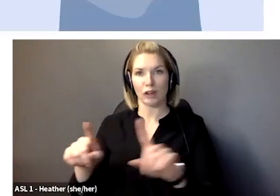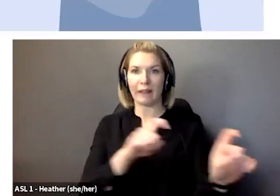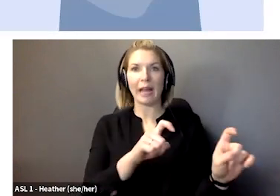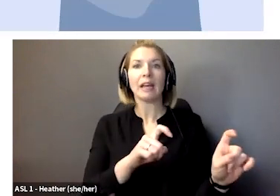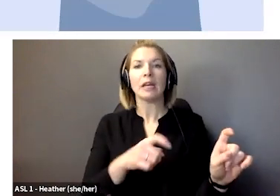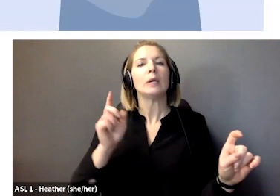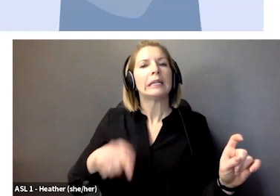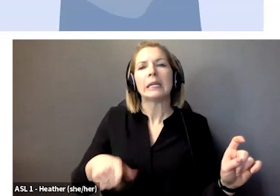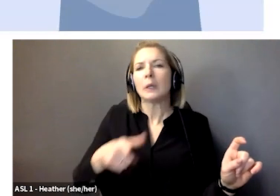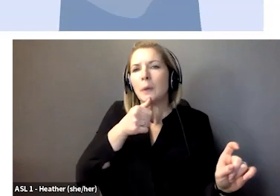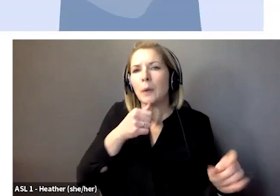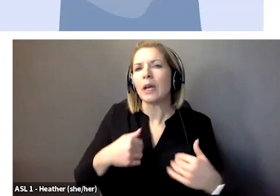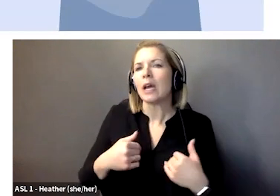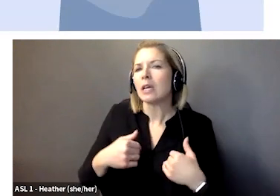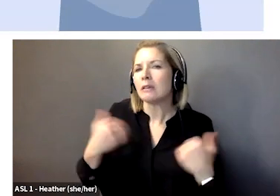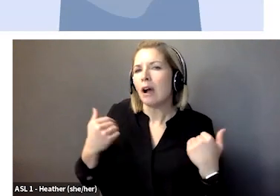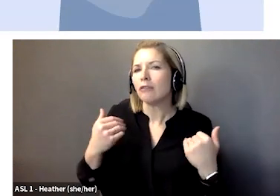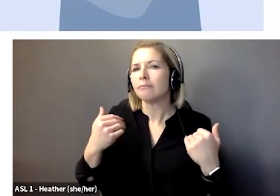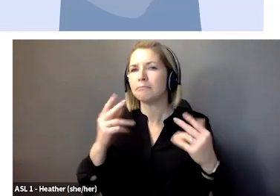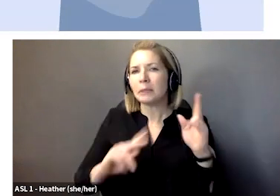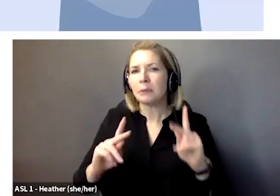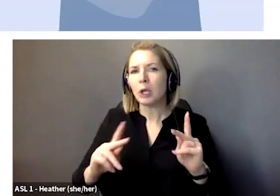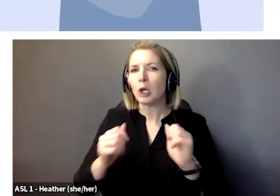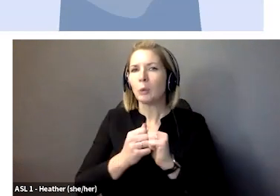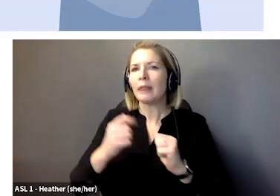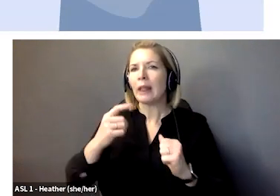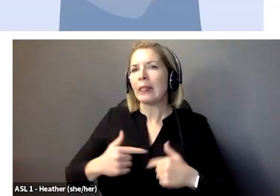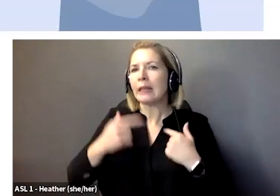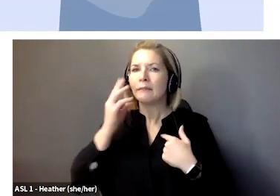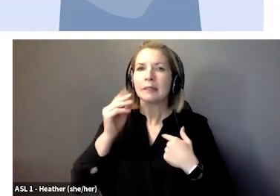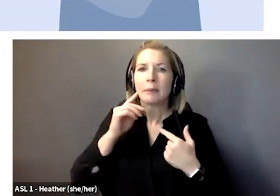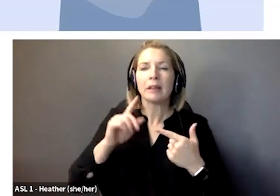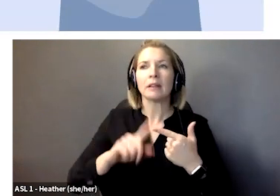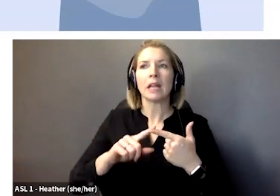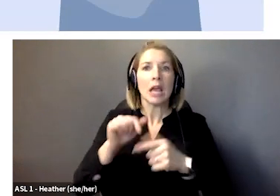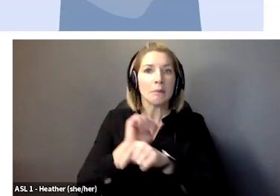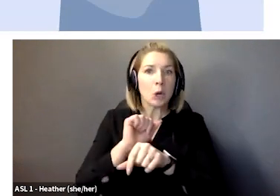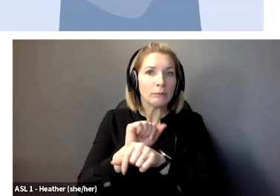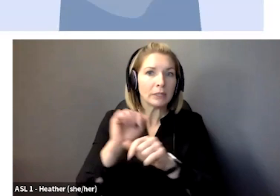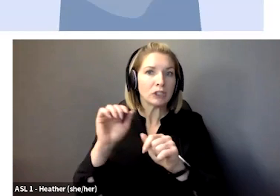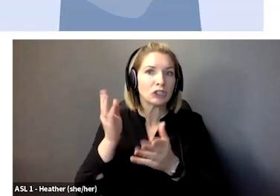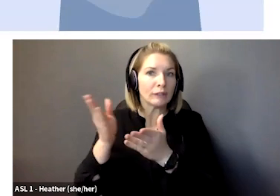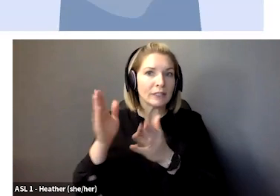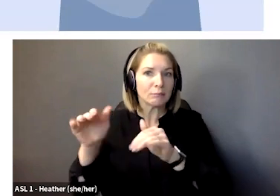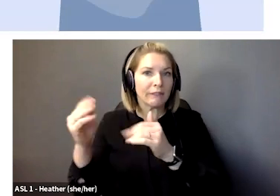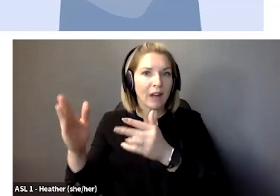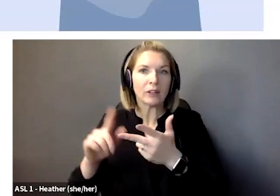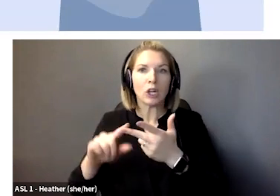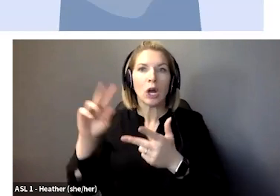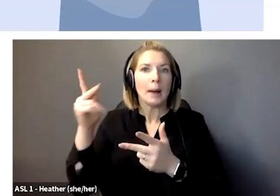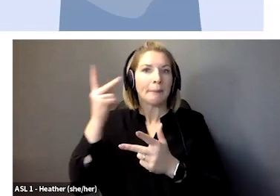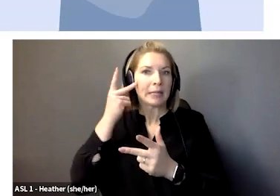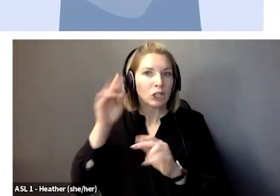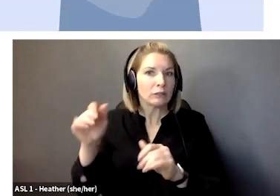with the lived experience of a disability. We're looking for service providers, employment service providers, policymakers, labor